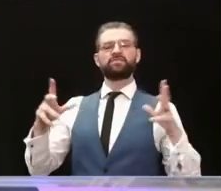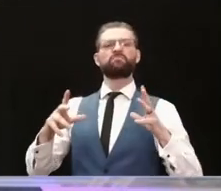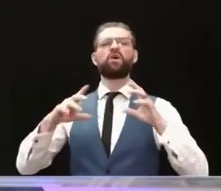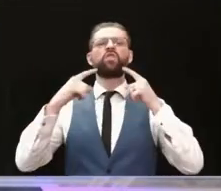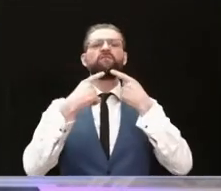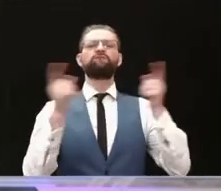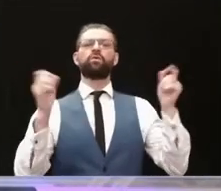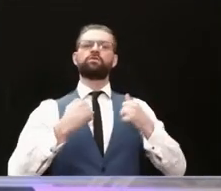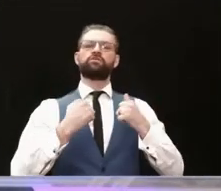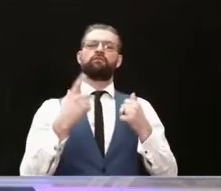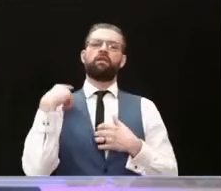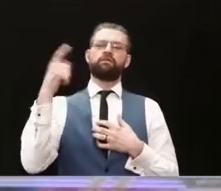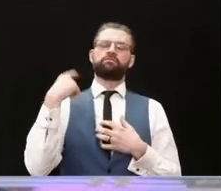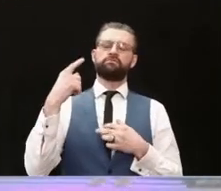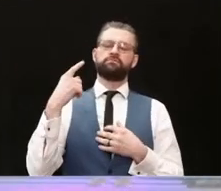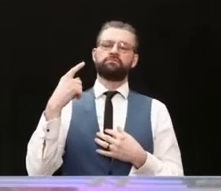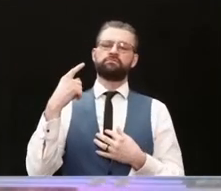London,